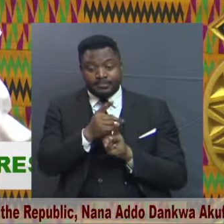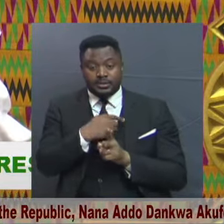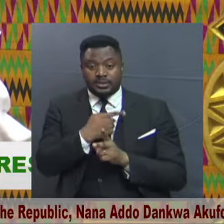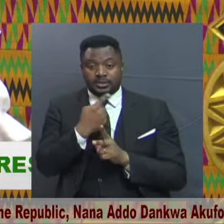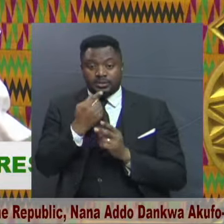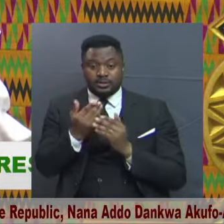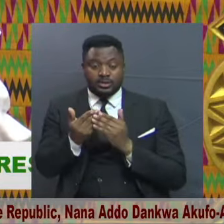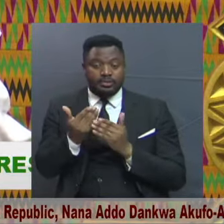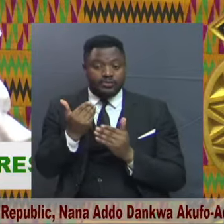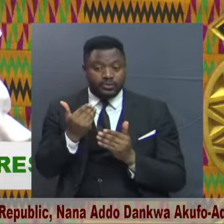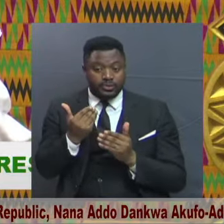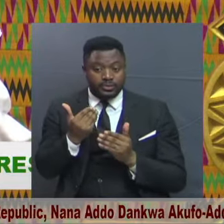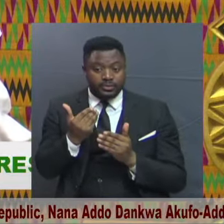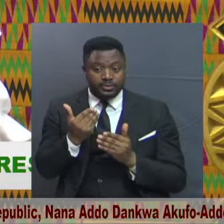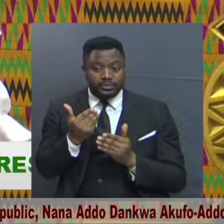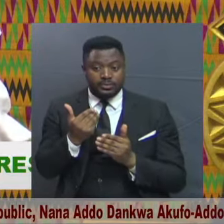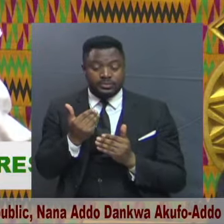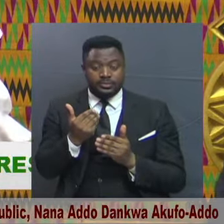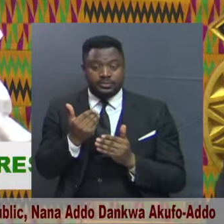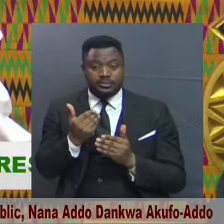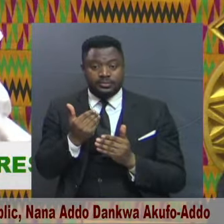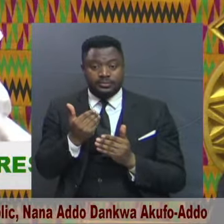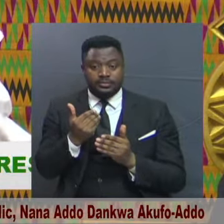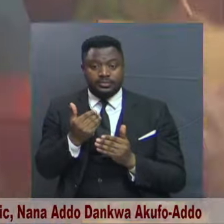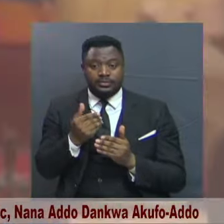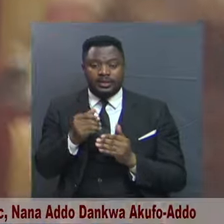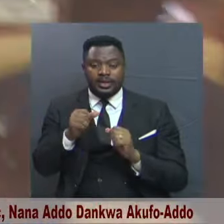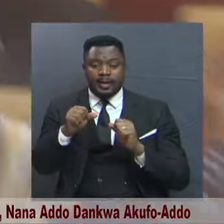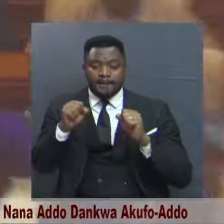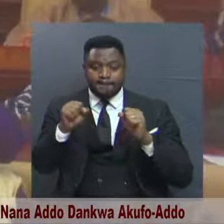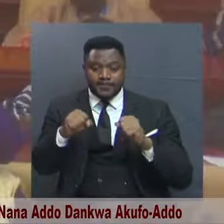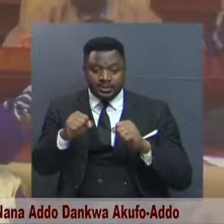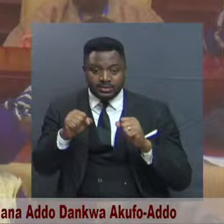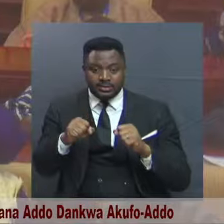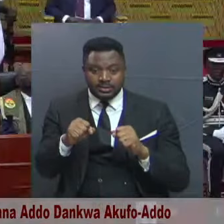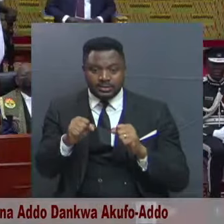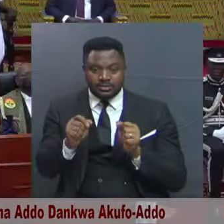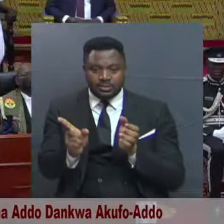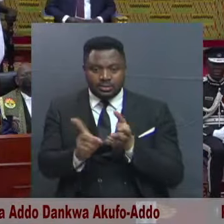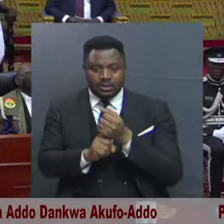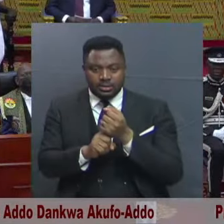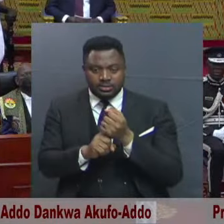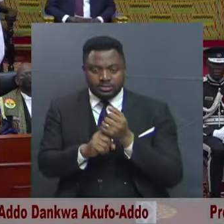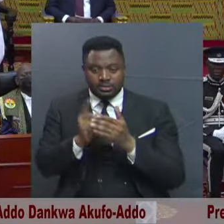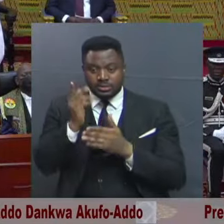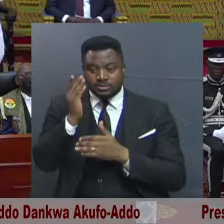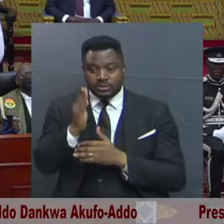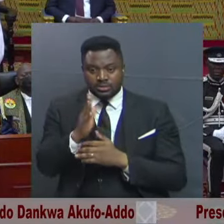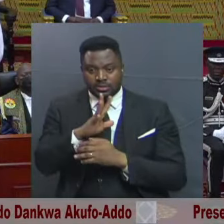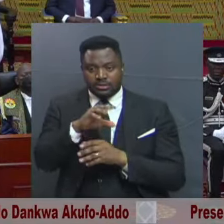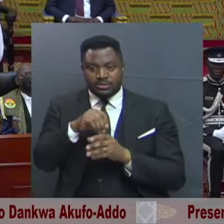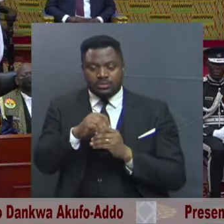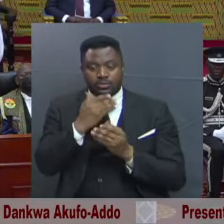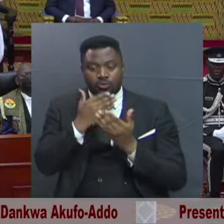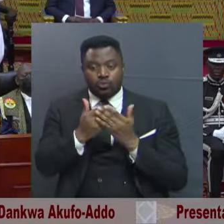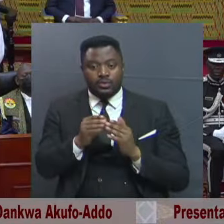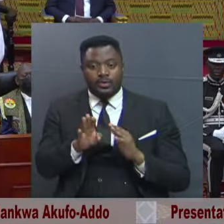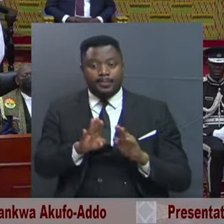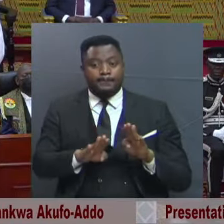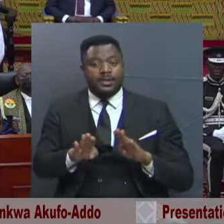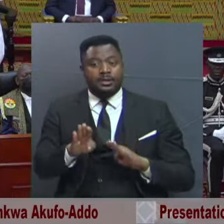earlier on the ability to catch the eye of the speaker includes good